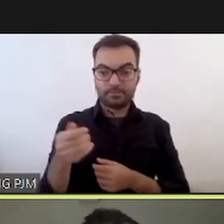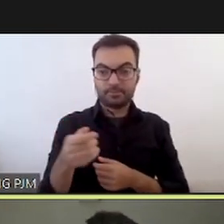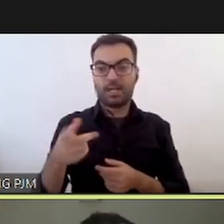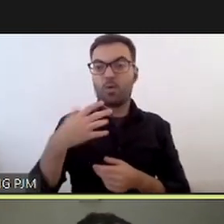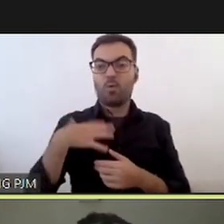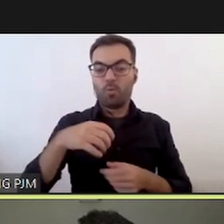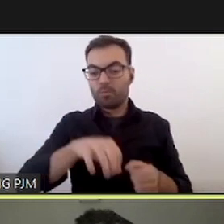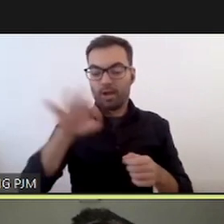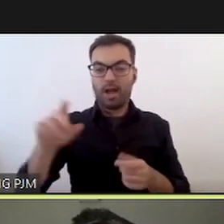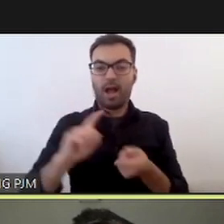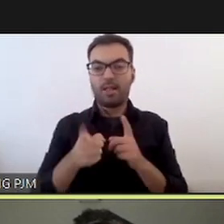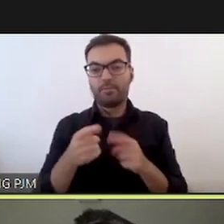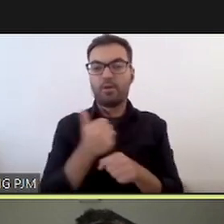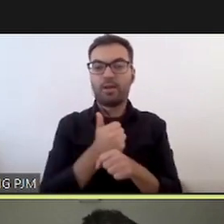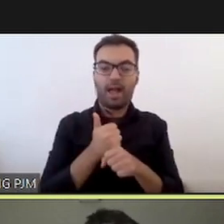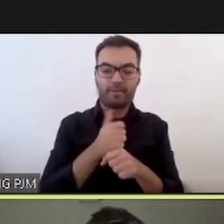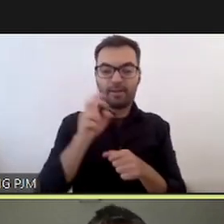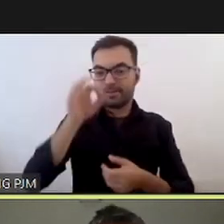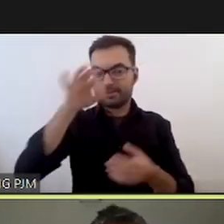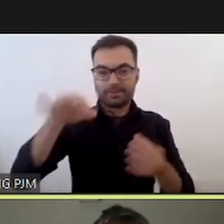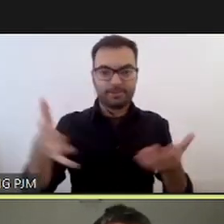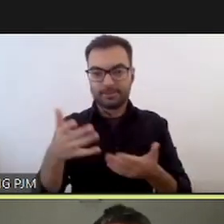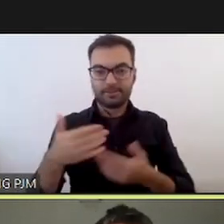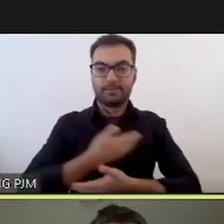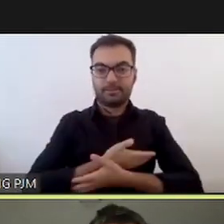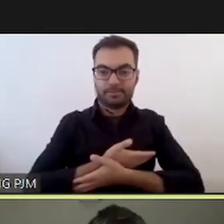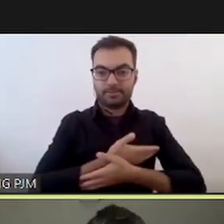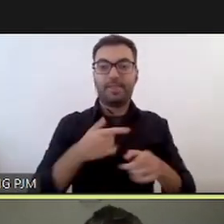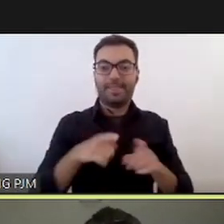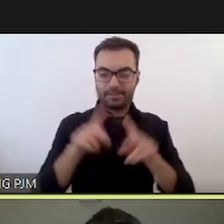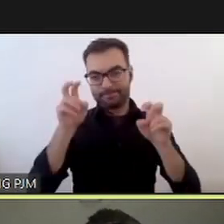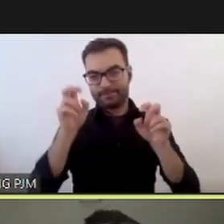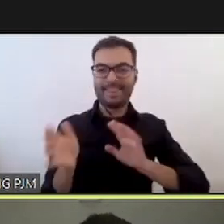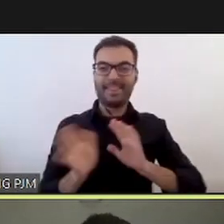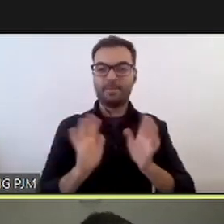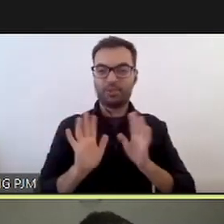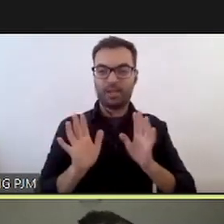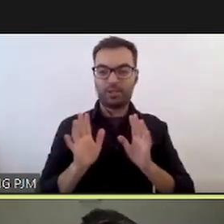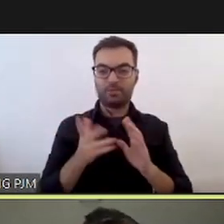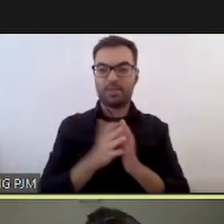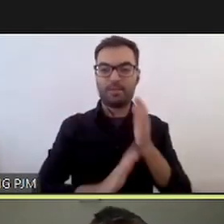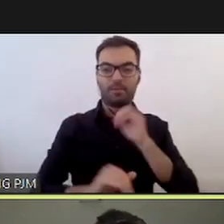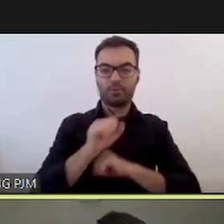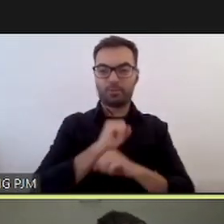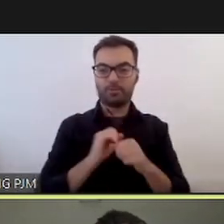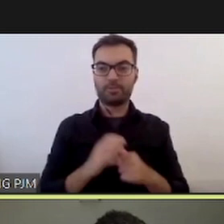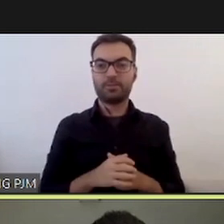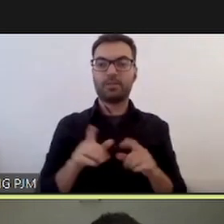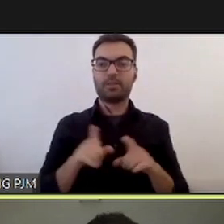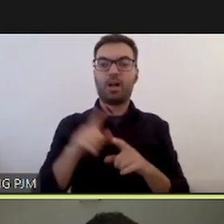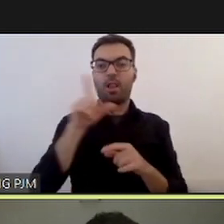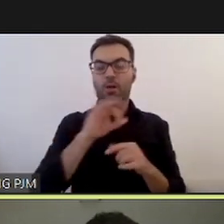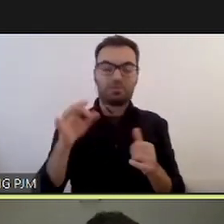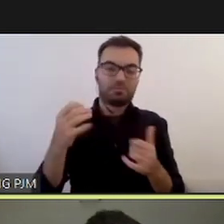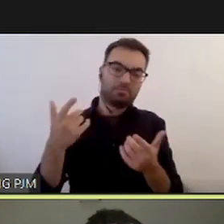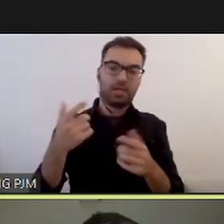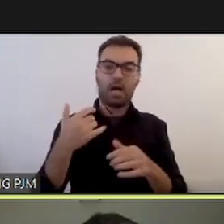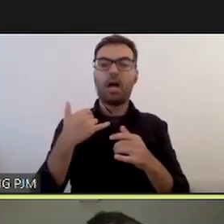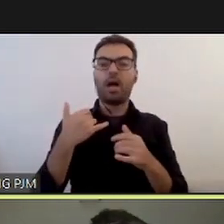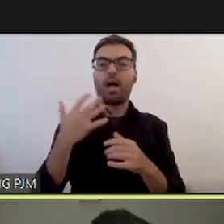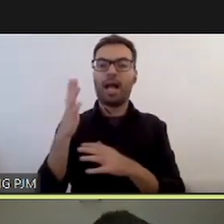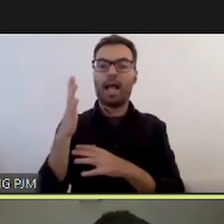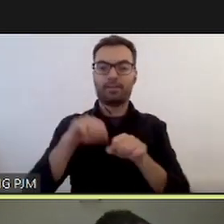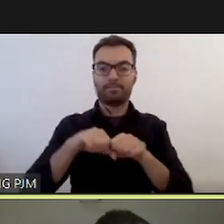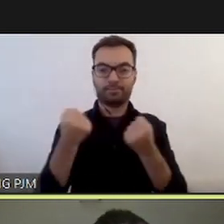a tea or coffee. So there's also temporary disability. Also, if you broke the arm, you